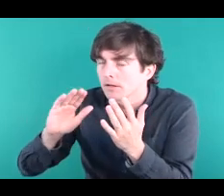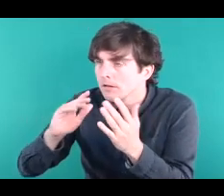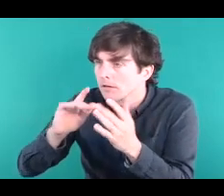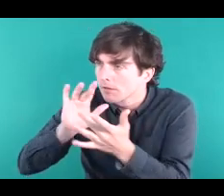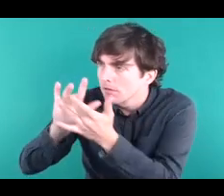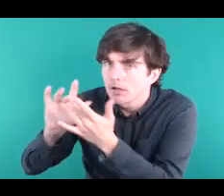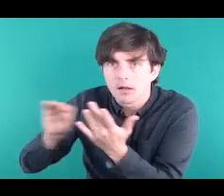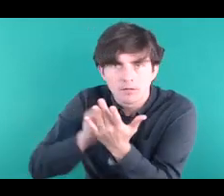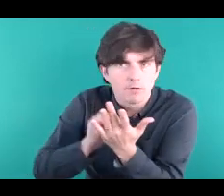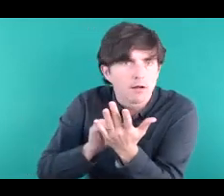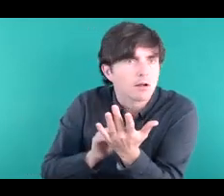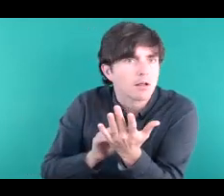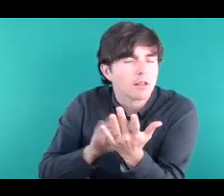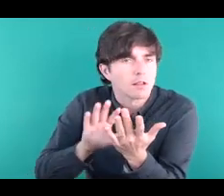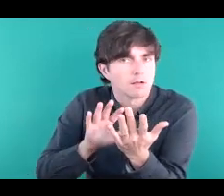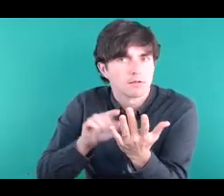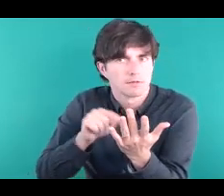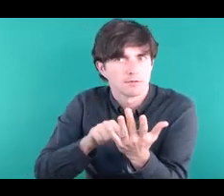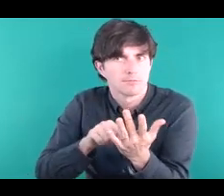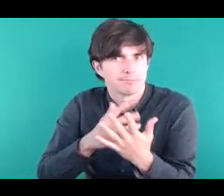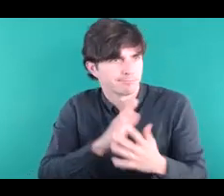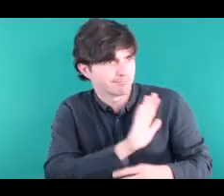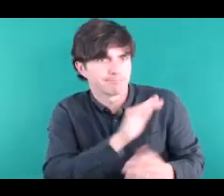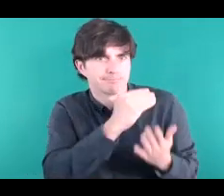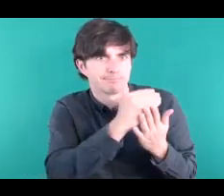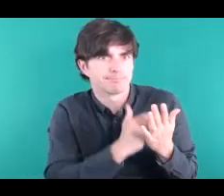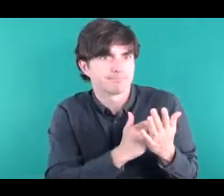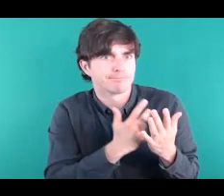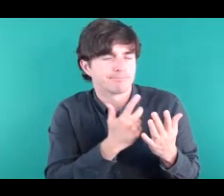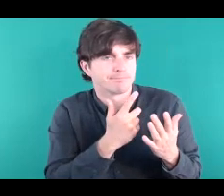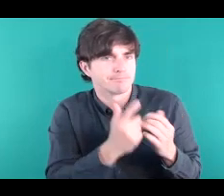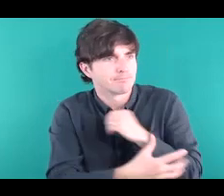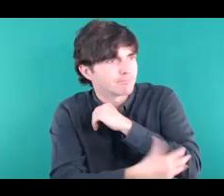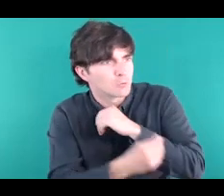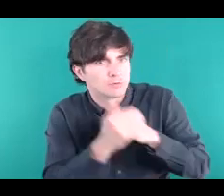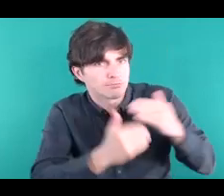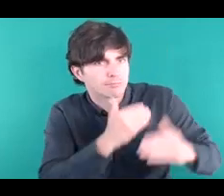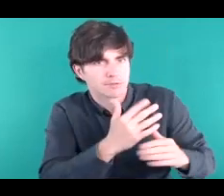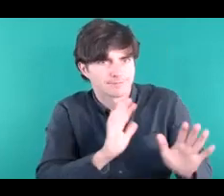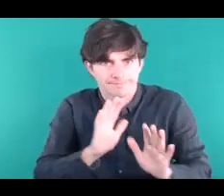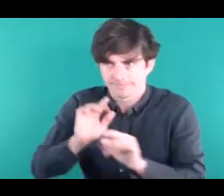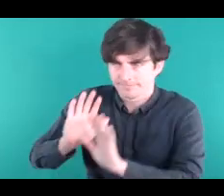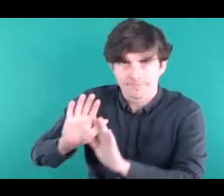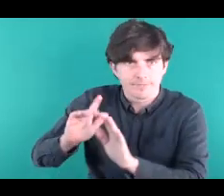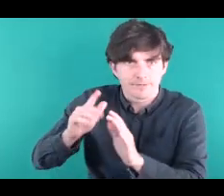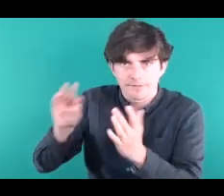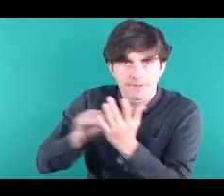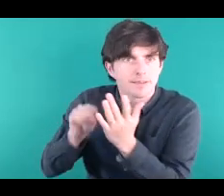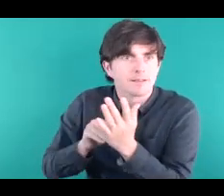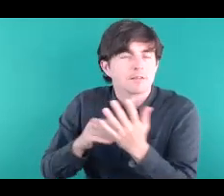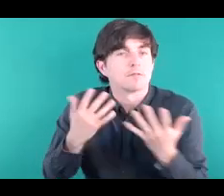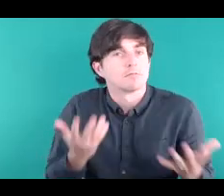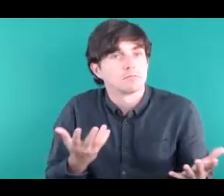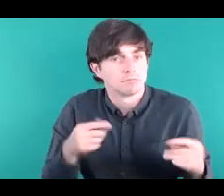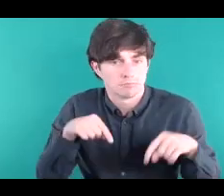identification of the key problems that needs to be addressed by Indonesian government, and